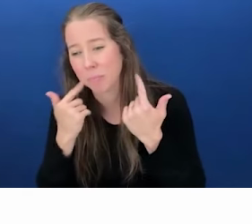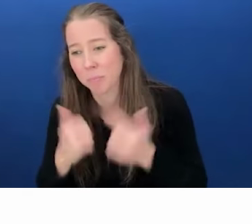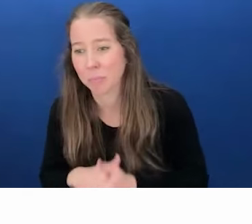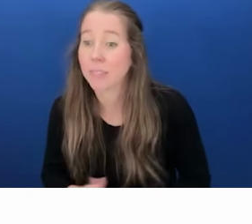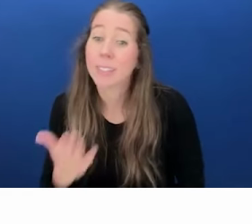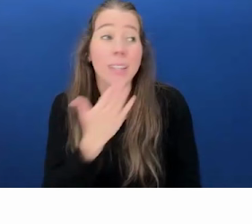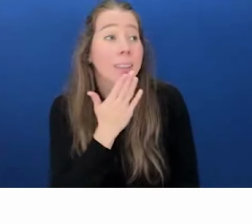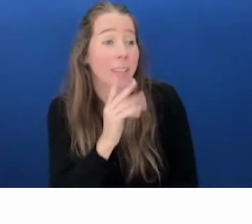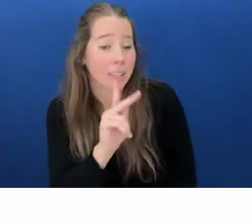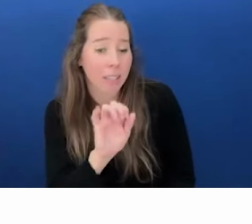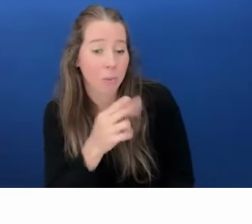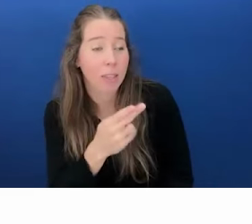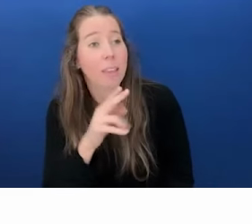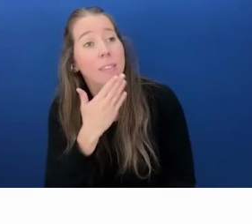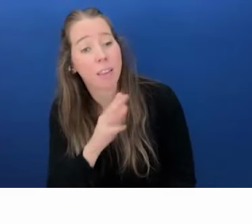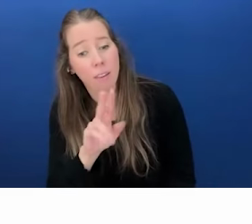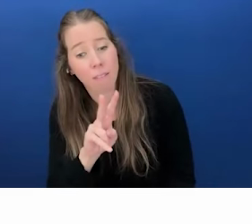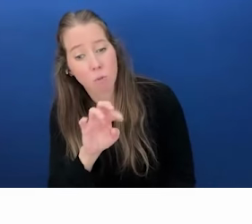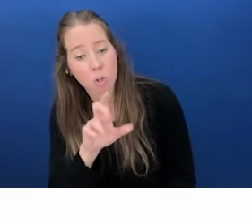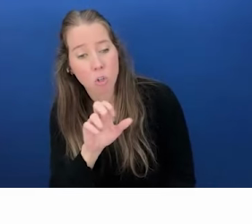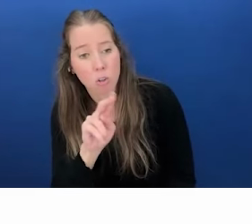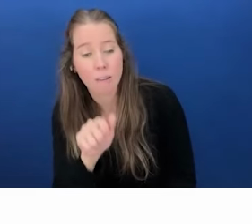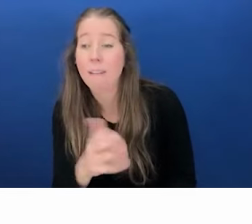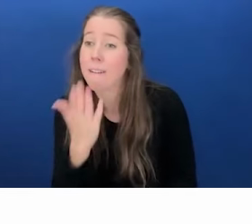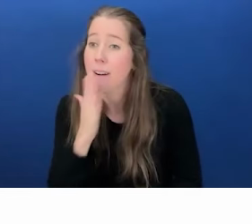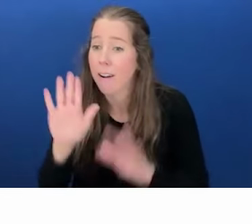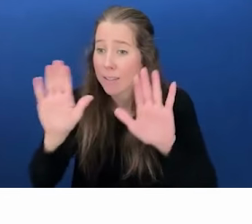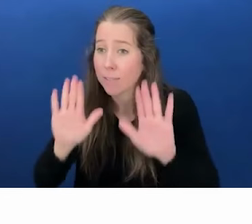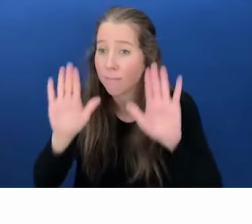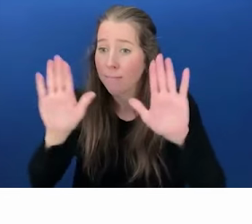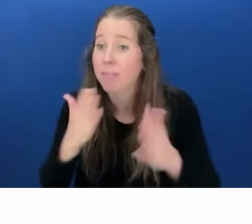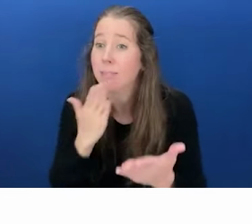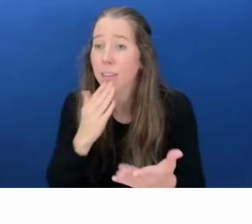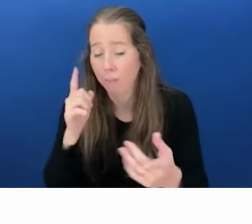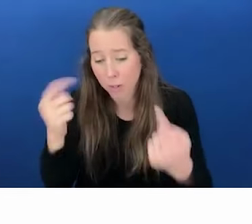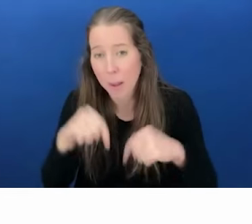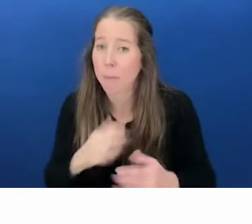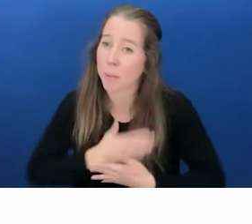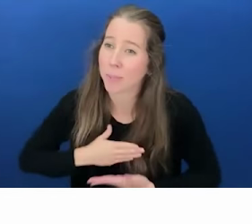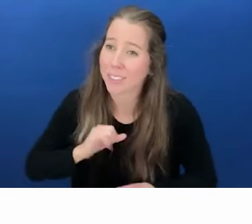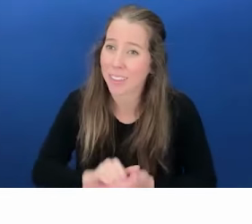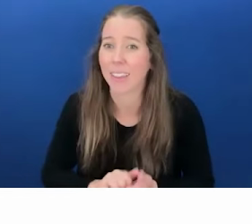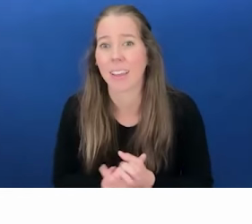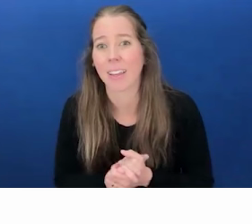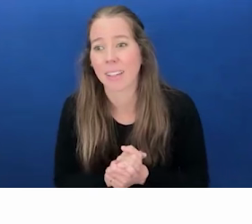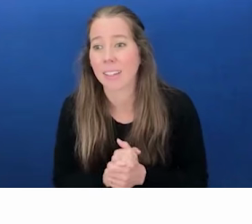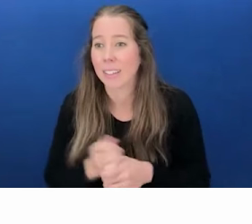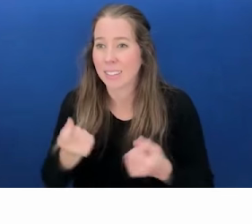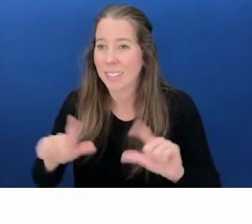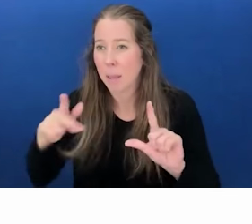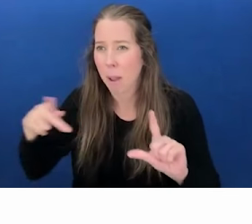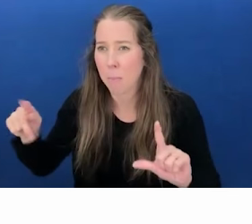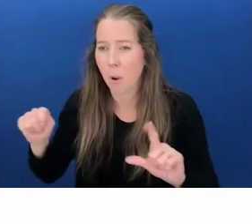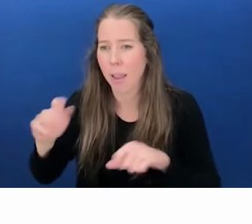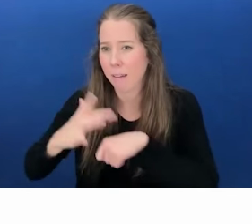Thank you, Keith. Thank you, Virginia. Awesome. Thank you, Thank guys. you, everybody, for Thank being you. here. Appreciate it. The slides will be available. I think